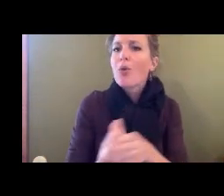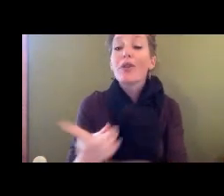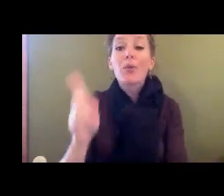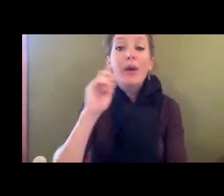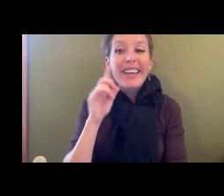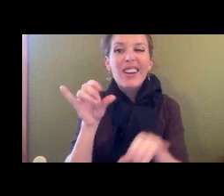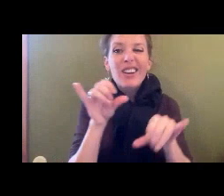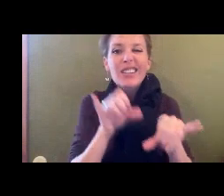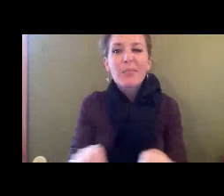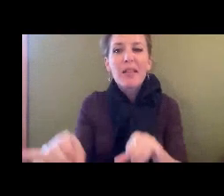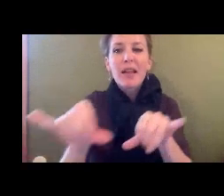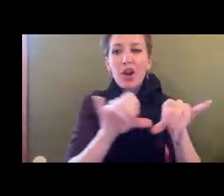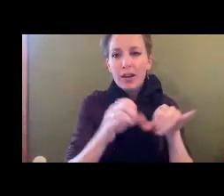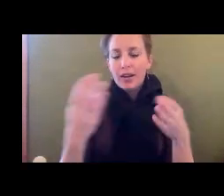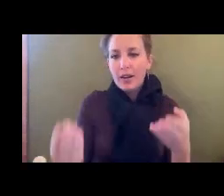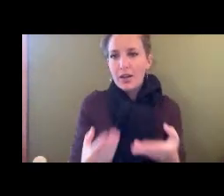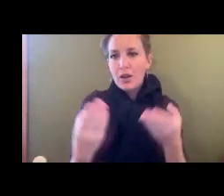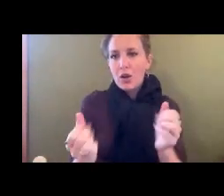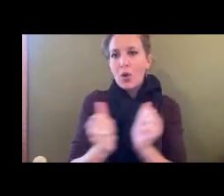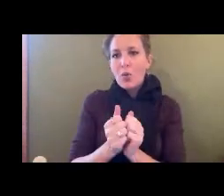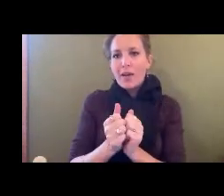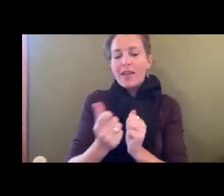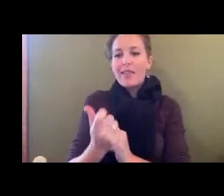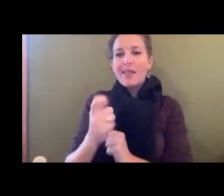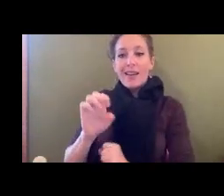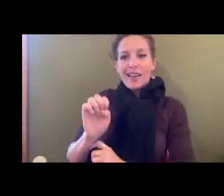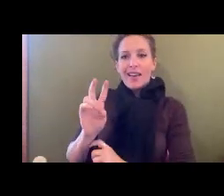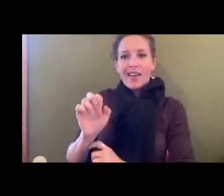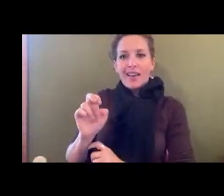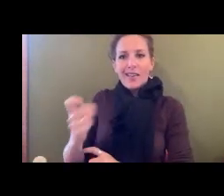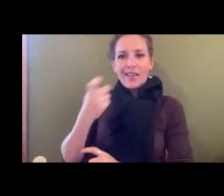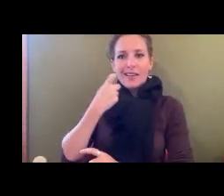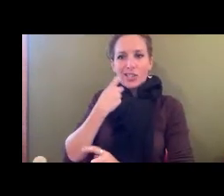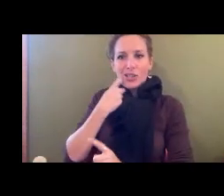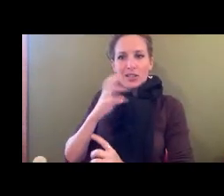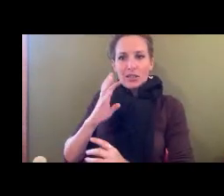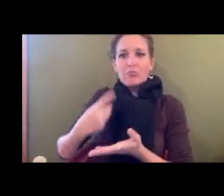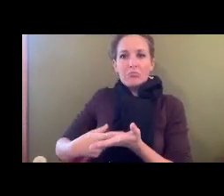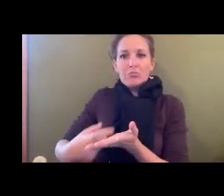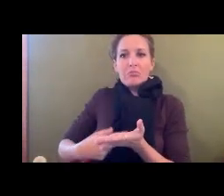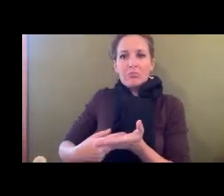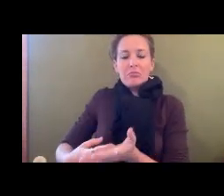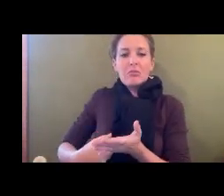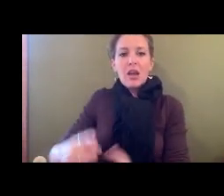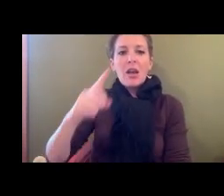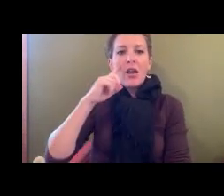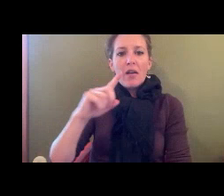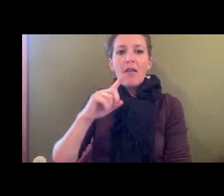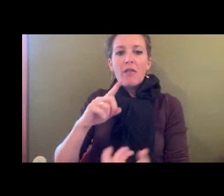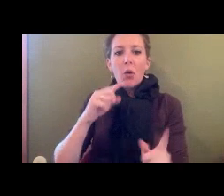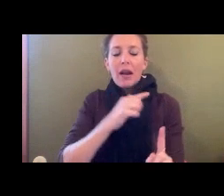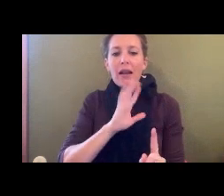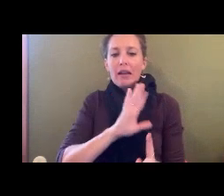lot of similarities with what Evan just talked about with the aim for climate. So